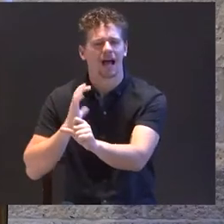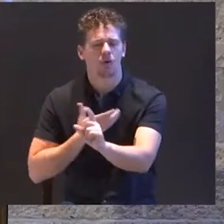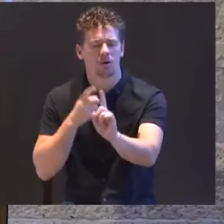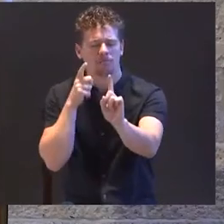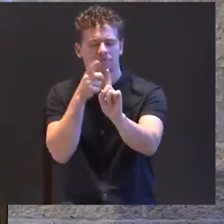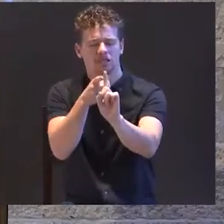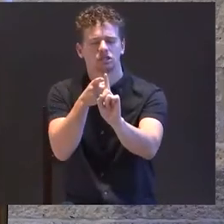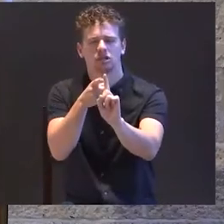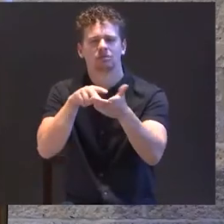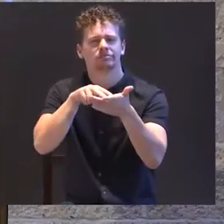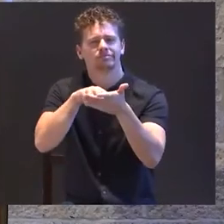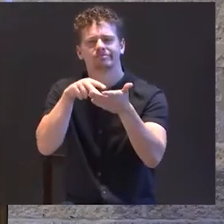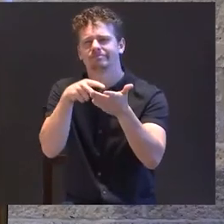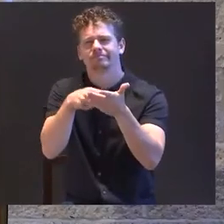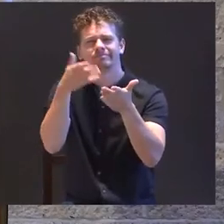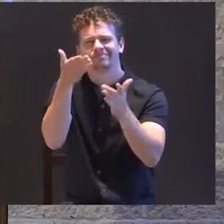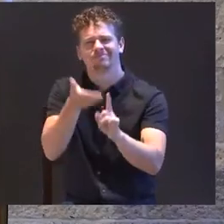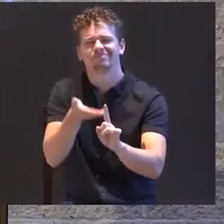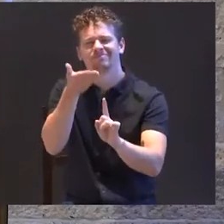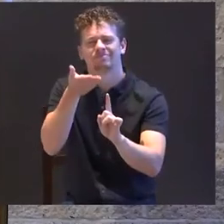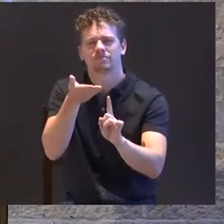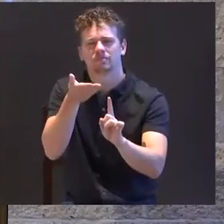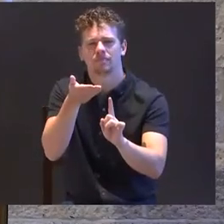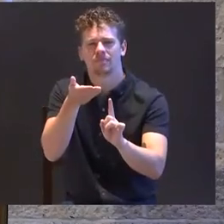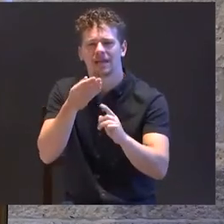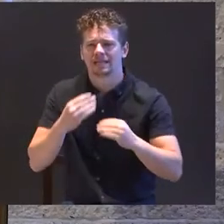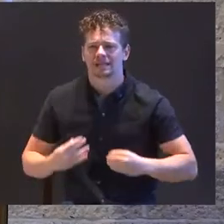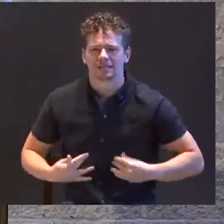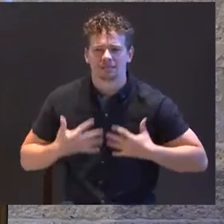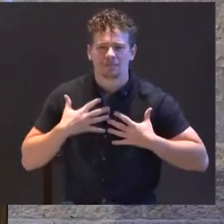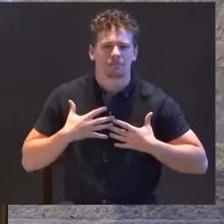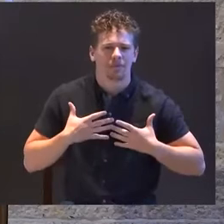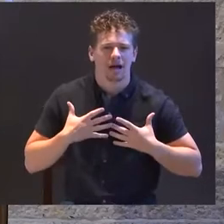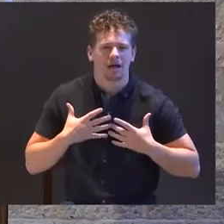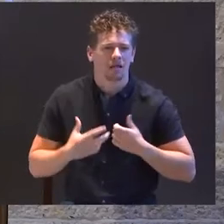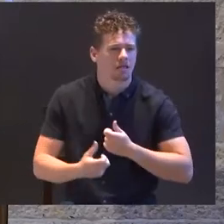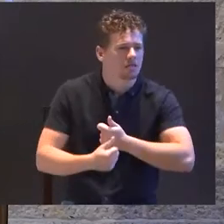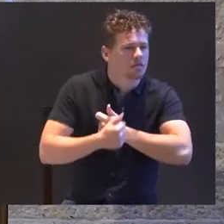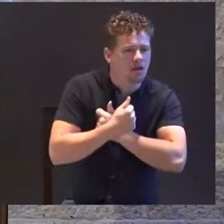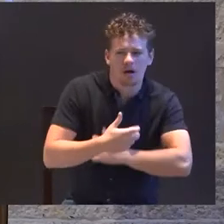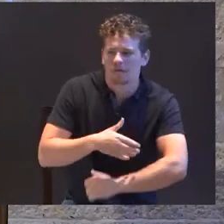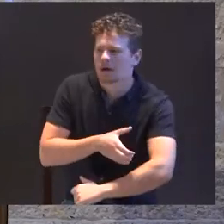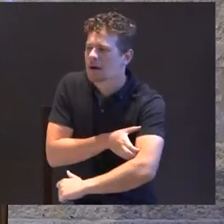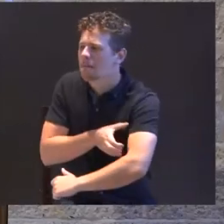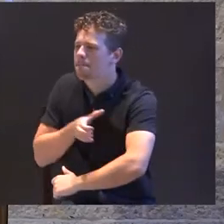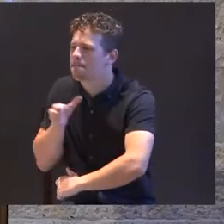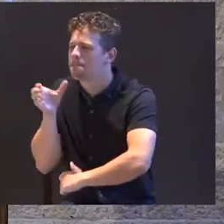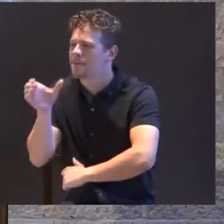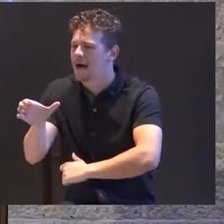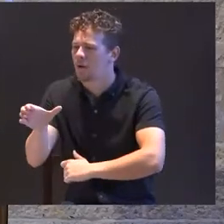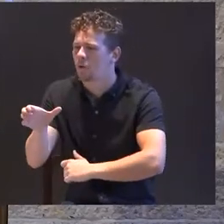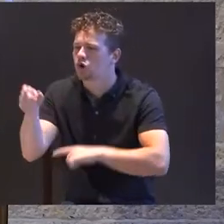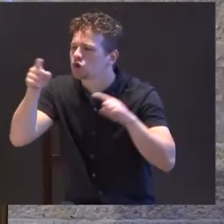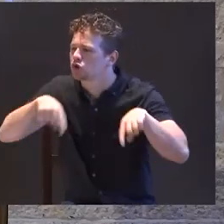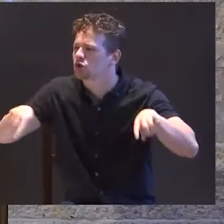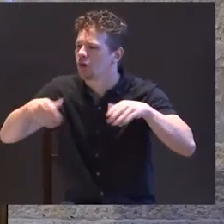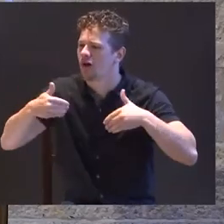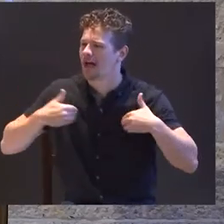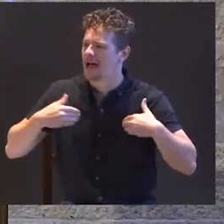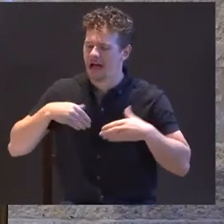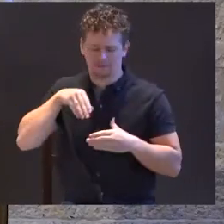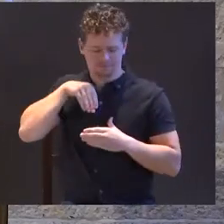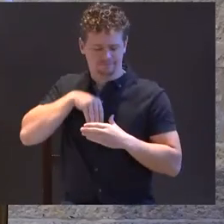inspire and empower, full of expression of the divine within you through